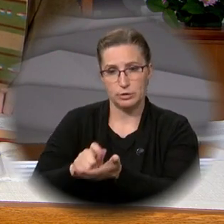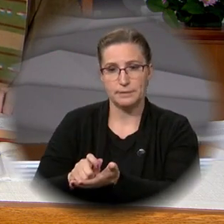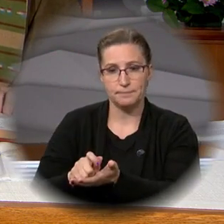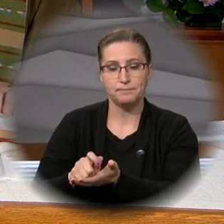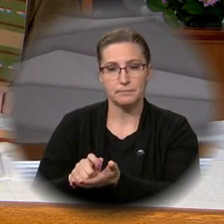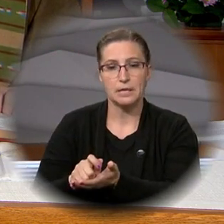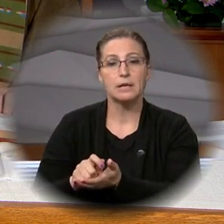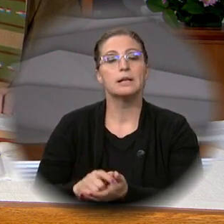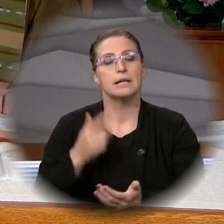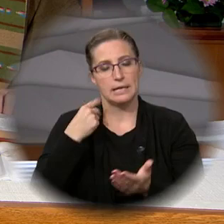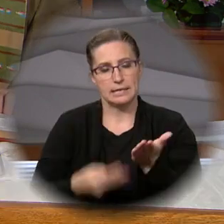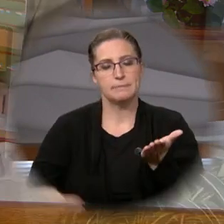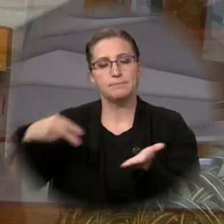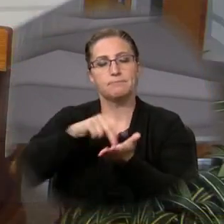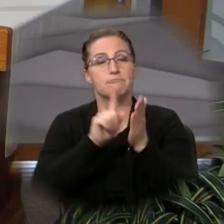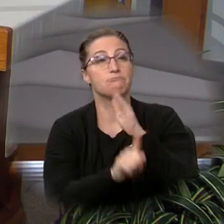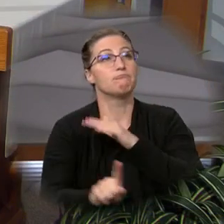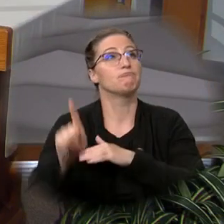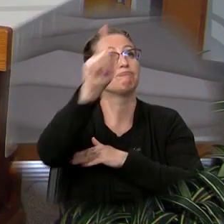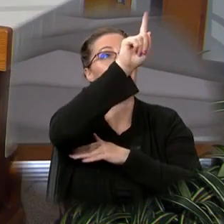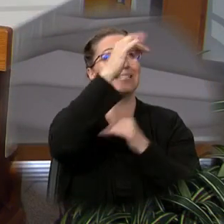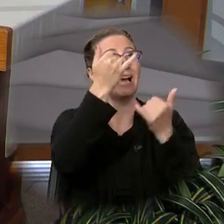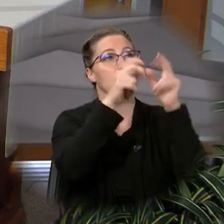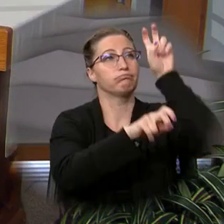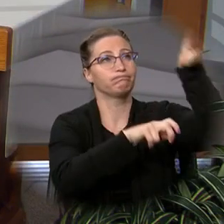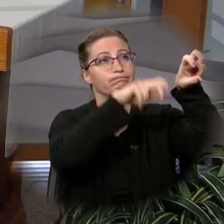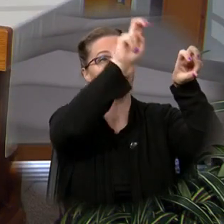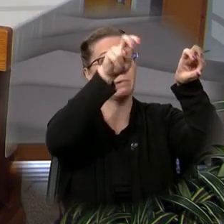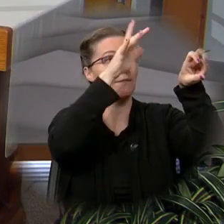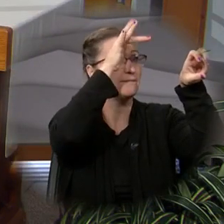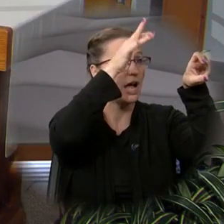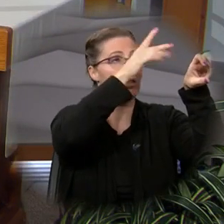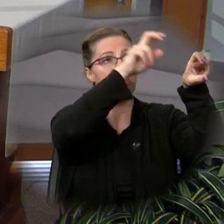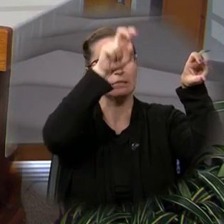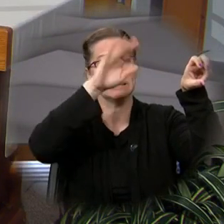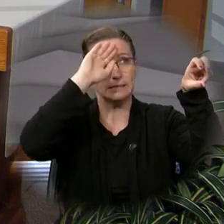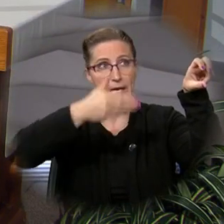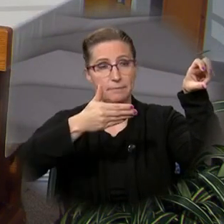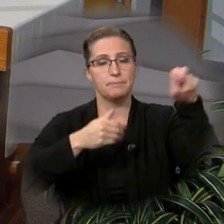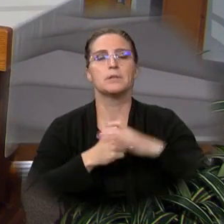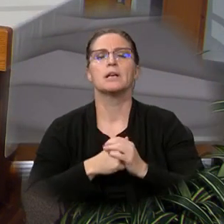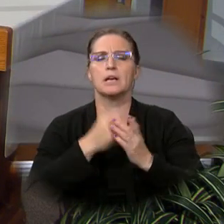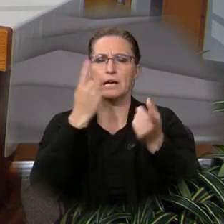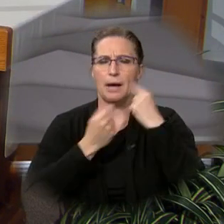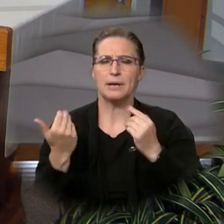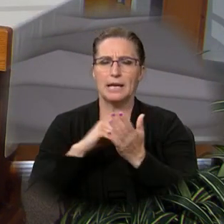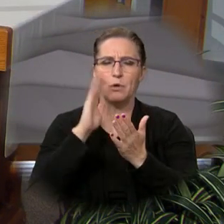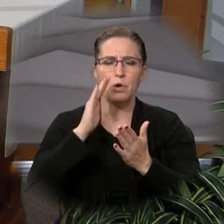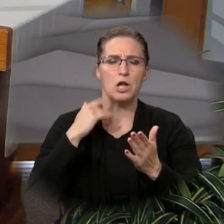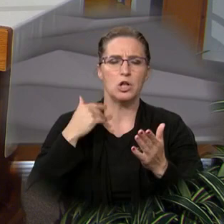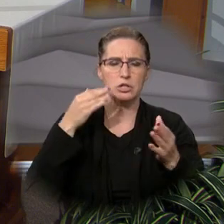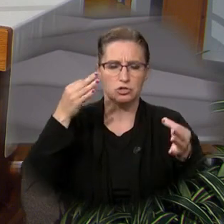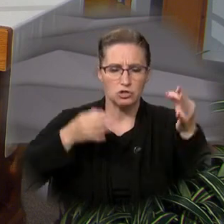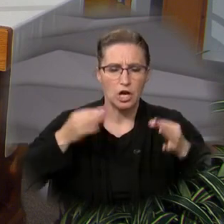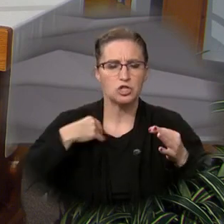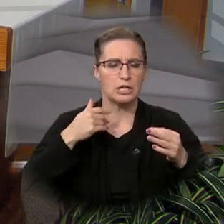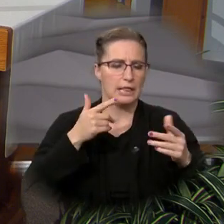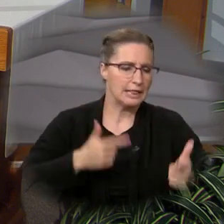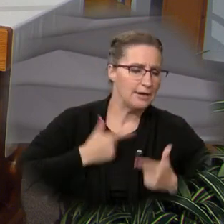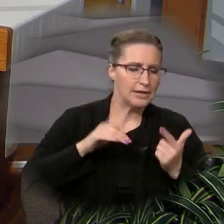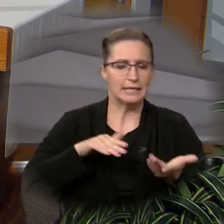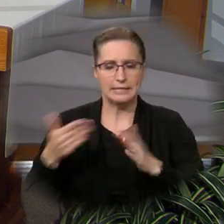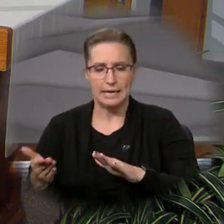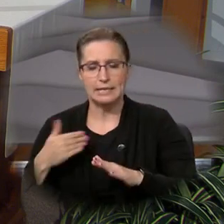Scriptures. He ascended into heaven, and is seated at the right hand of the Father. He will come again in glory to judge the living and the